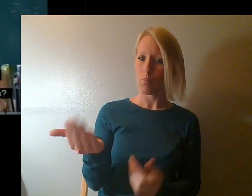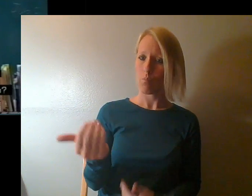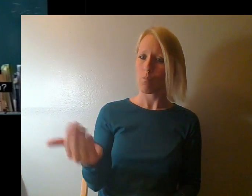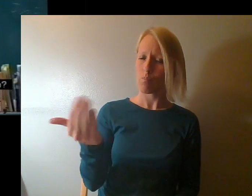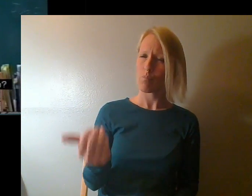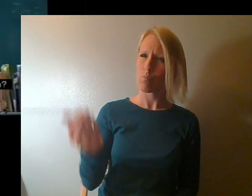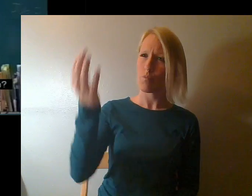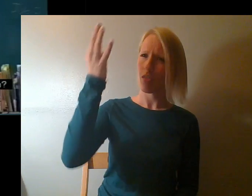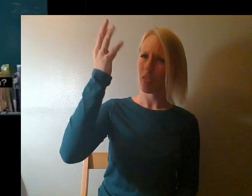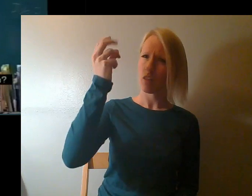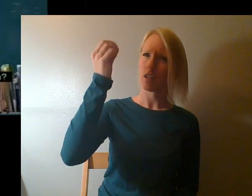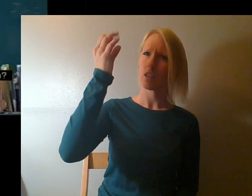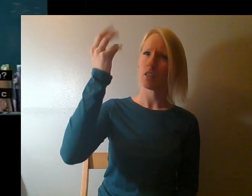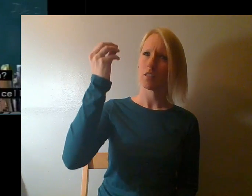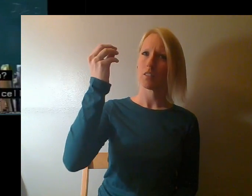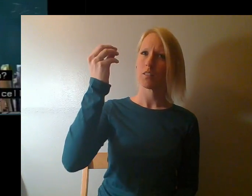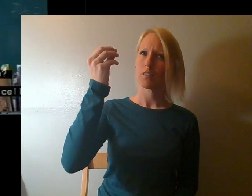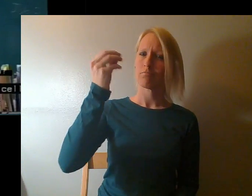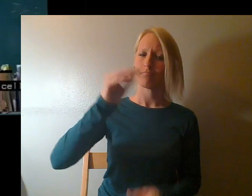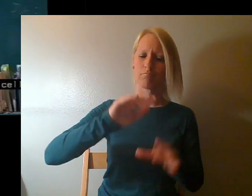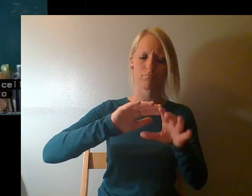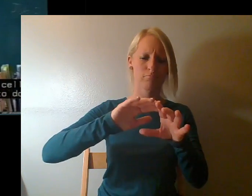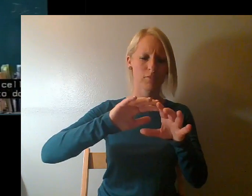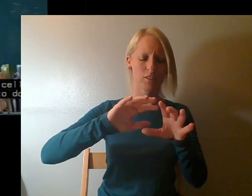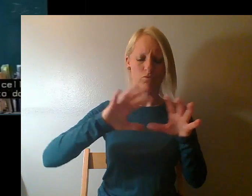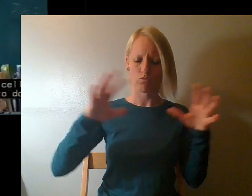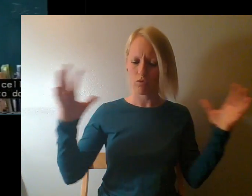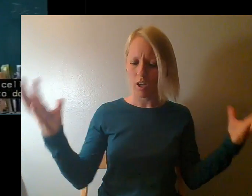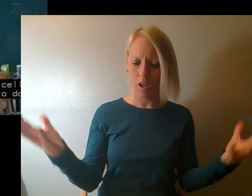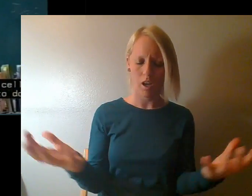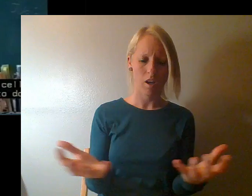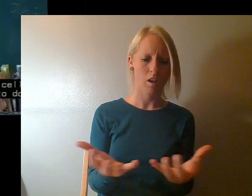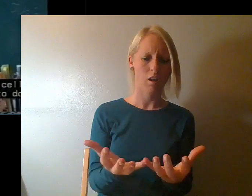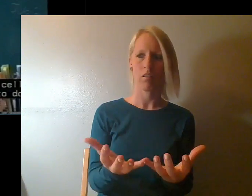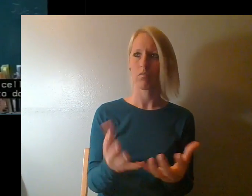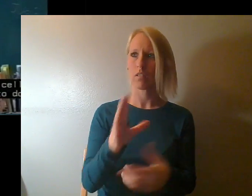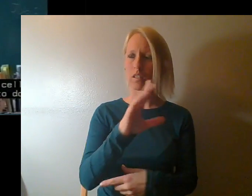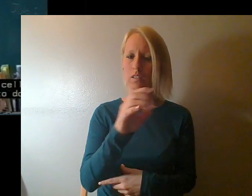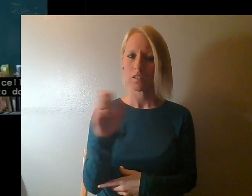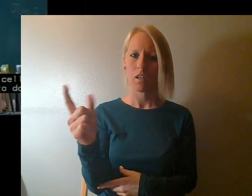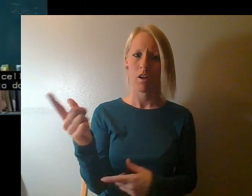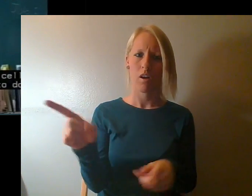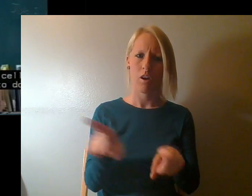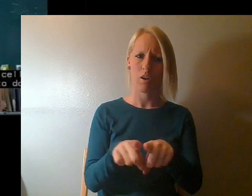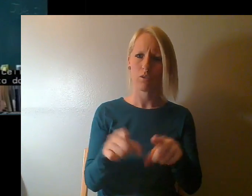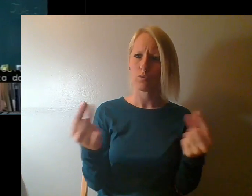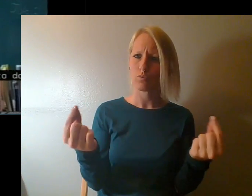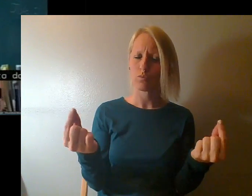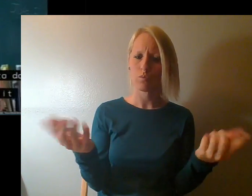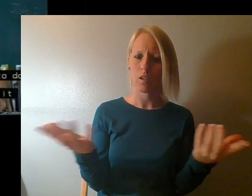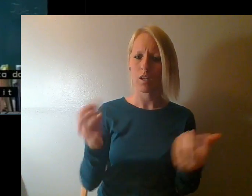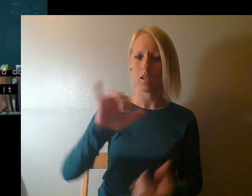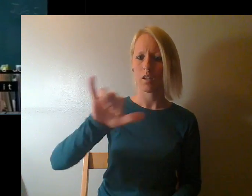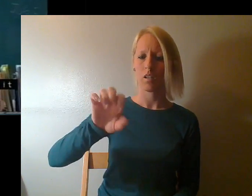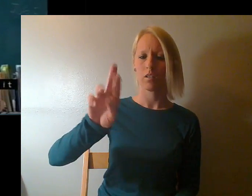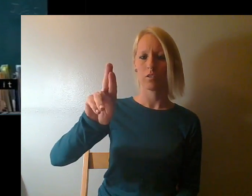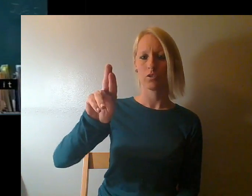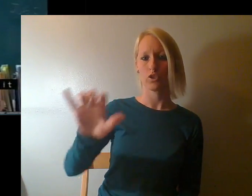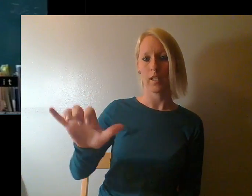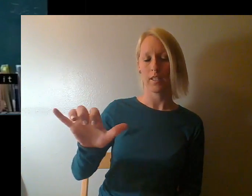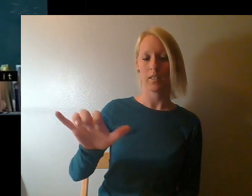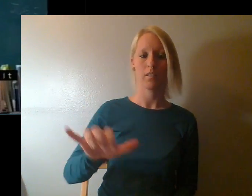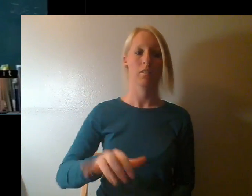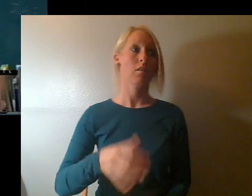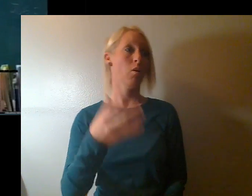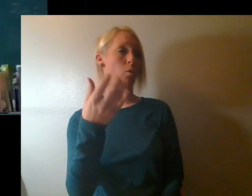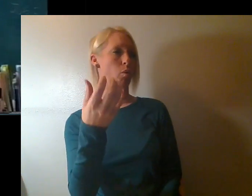Come on, think about it. It's going to surround the cell. So what's that also going to do? Jenny? It sort of like holds it all in there. Right,